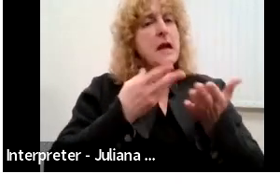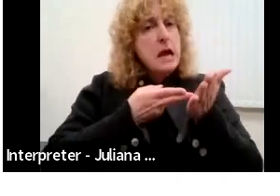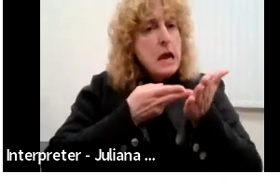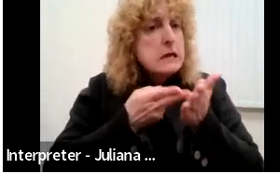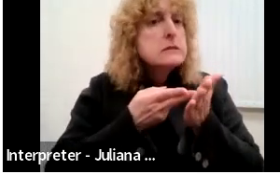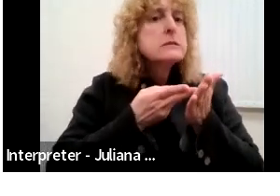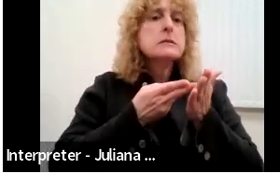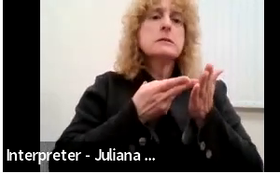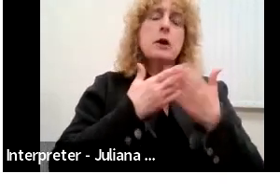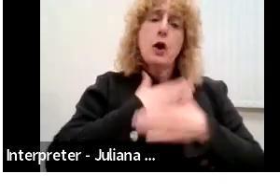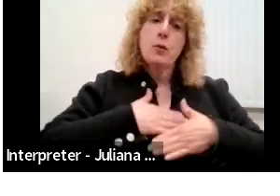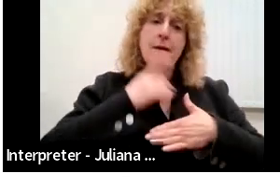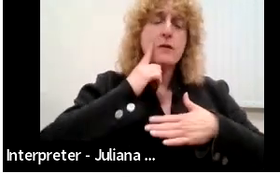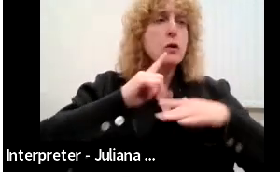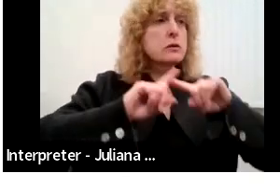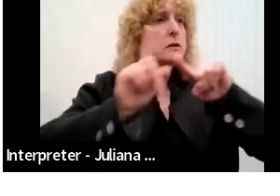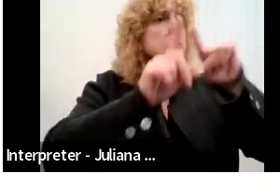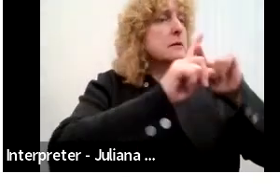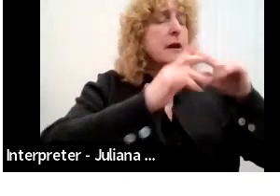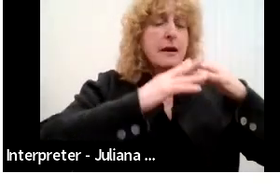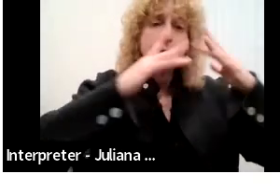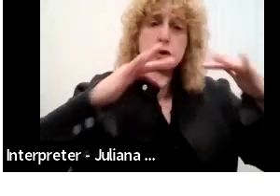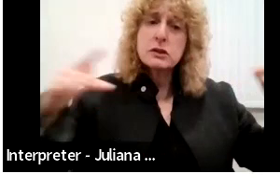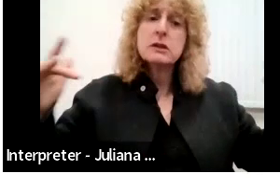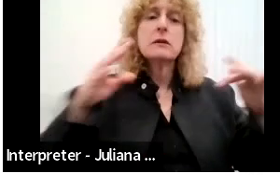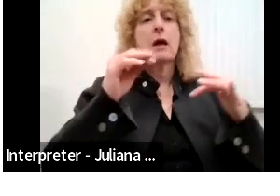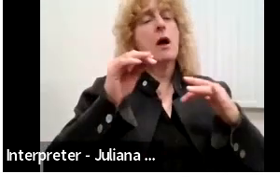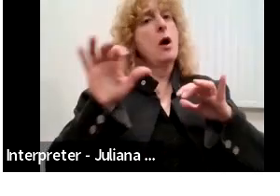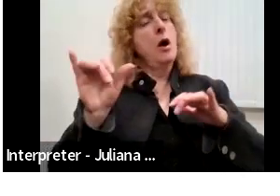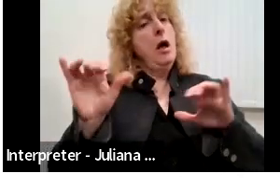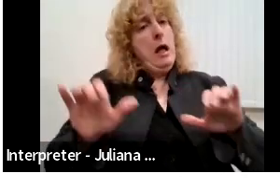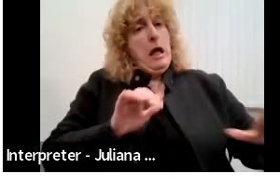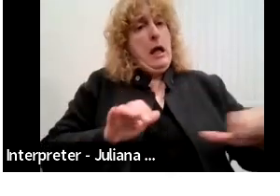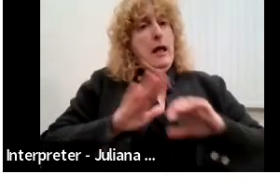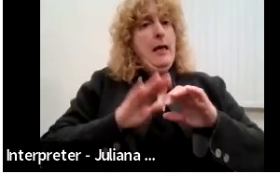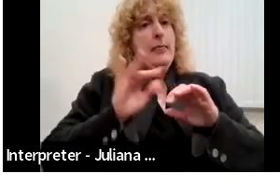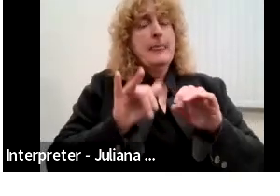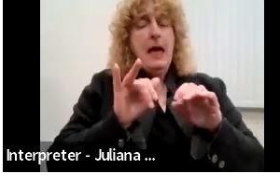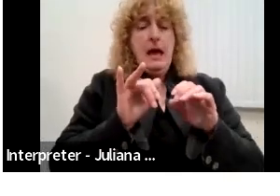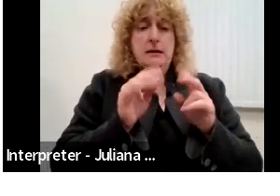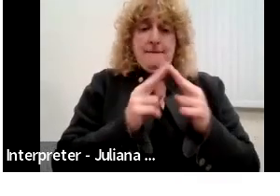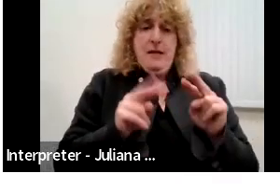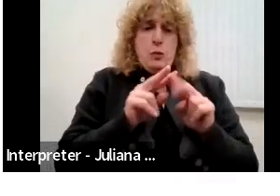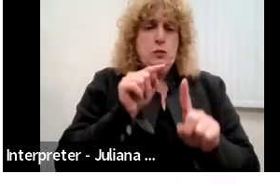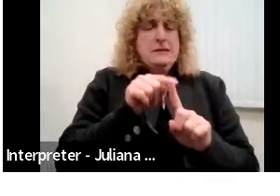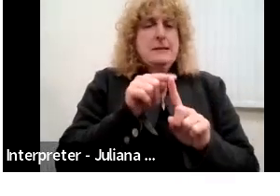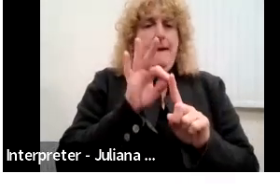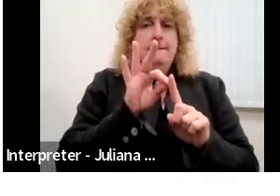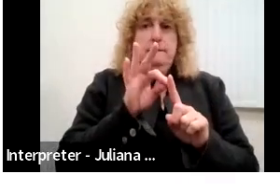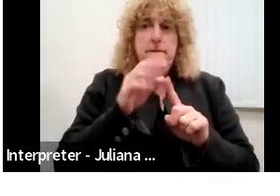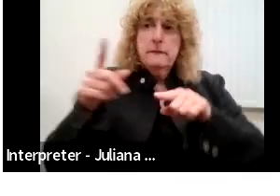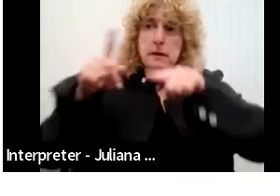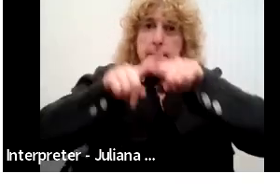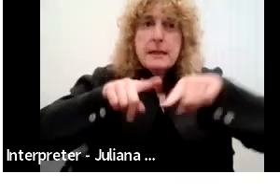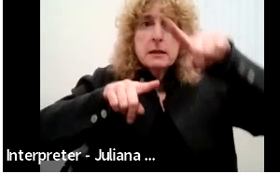for diversity, and it's also acting on the value of interdependence, which is something the disability community can offer